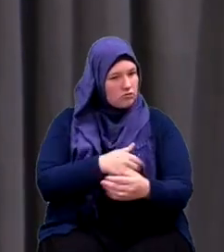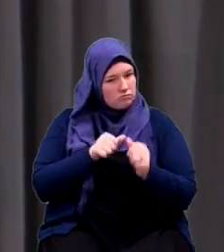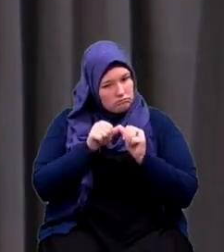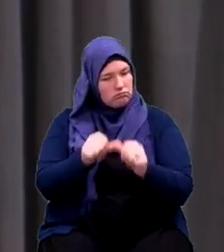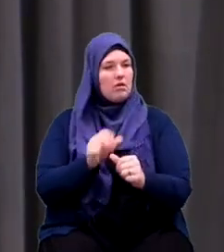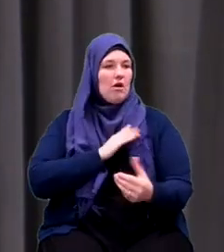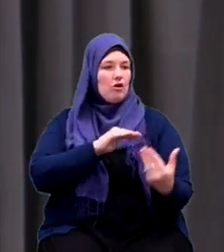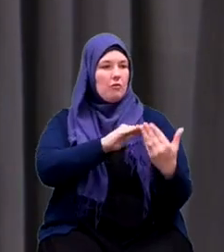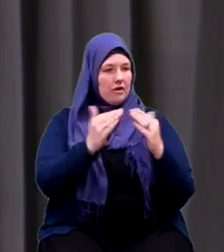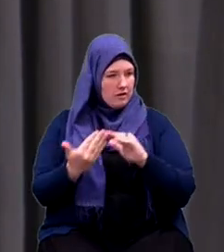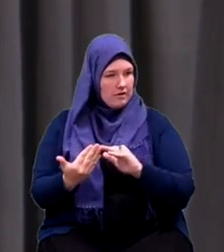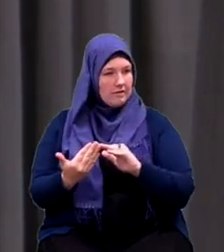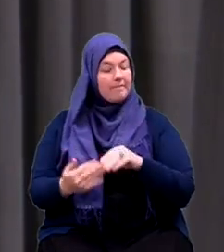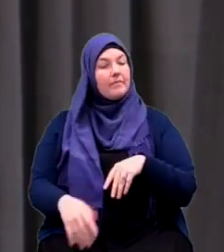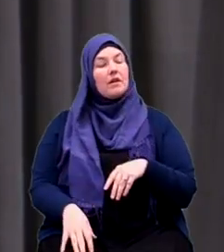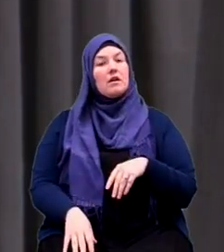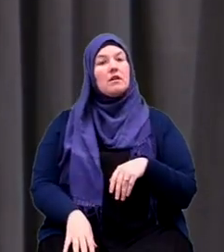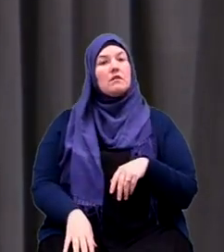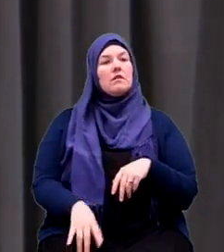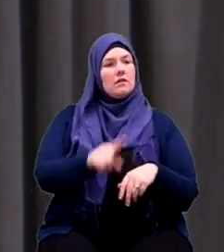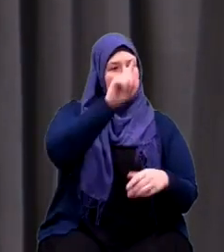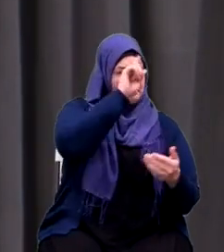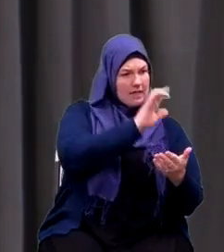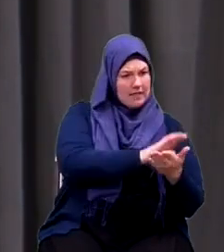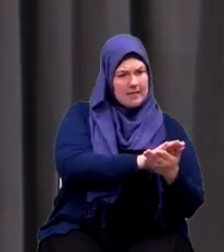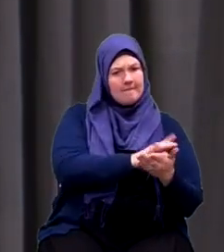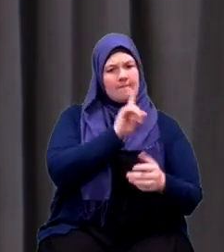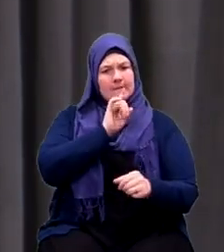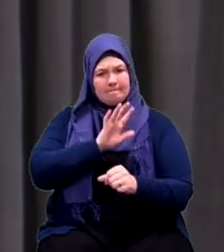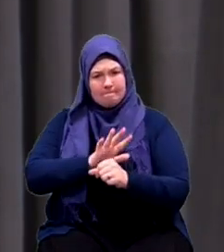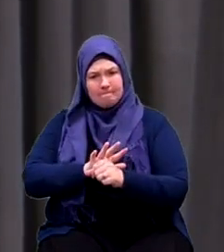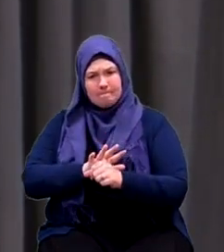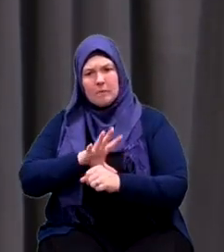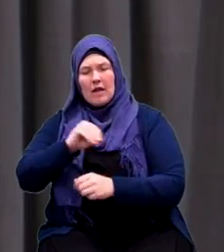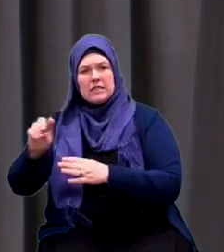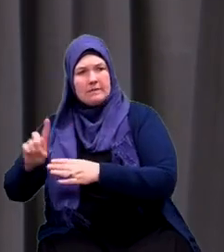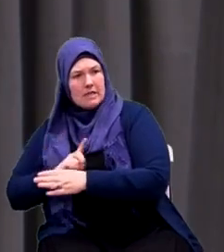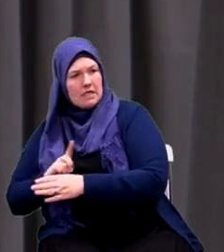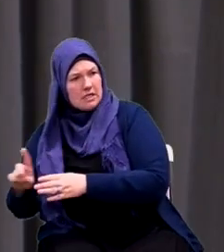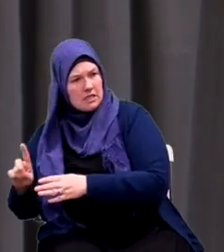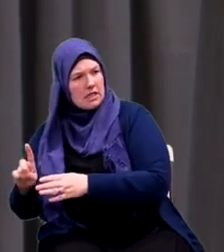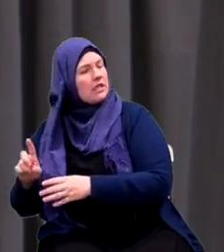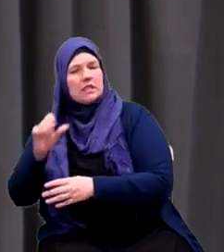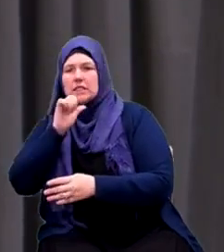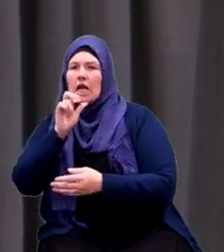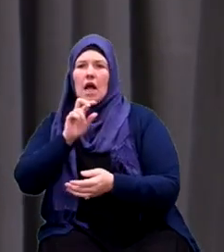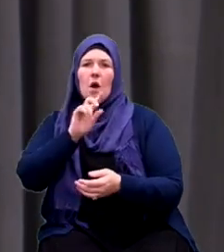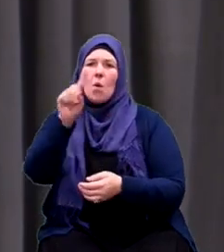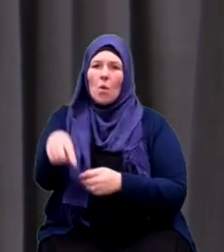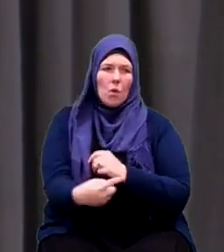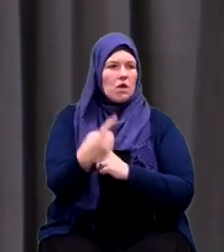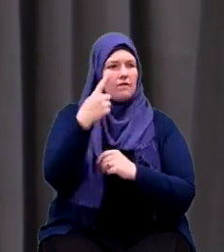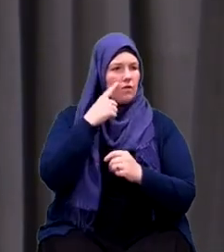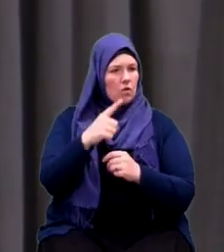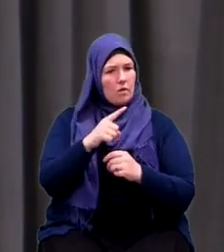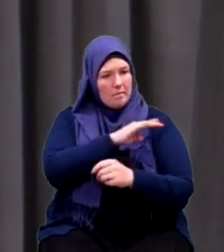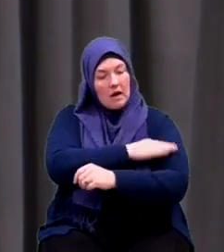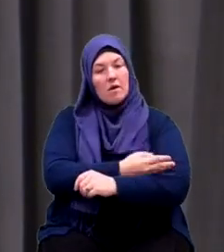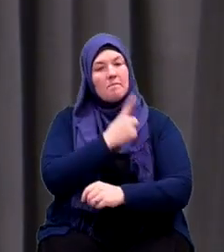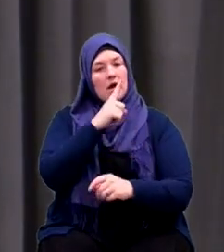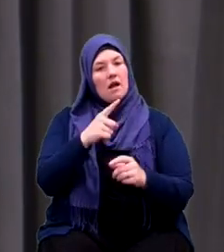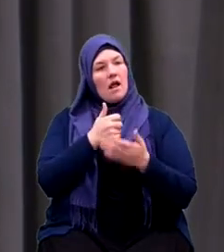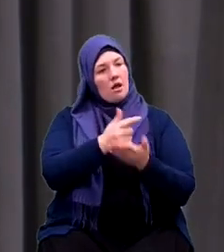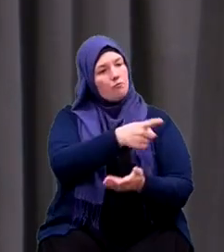of you being a human, you being a believer, and you being actively engaged in your